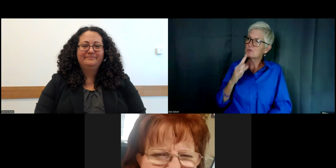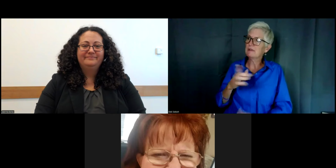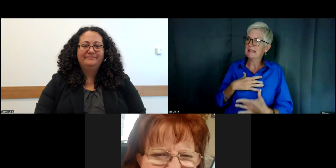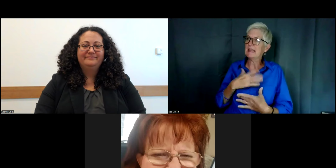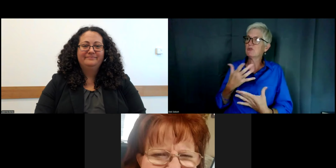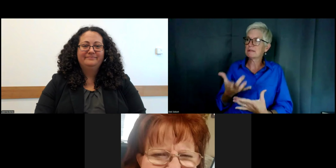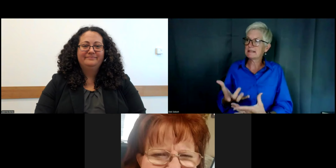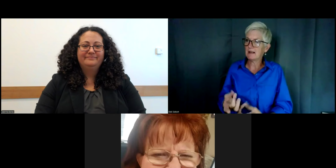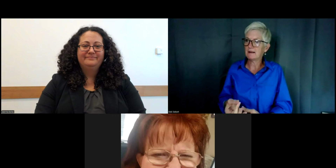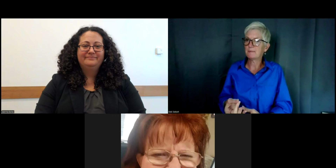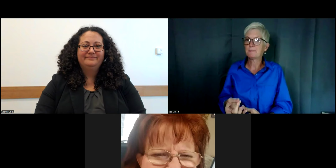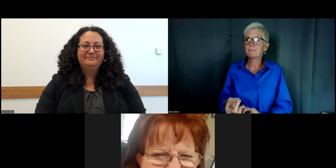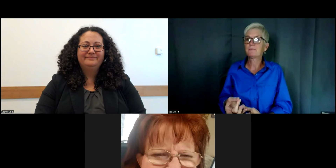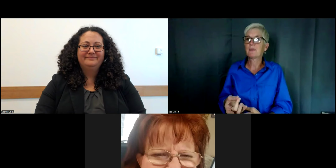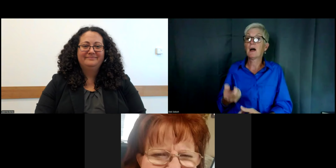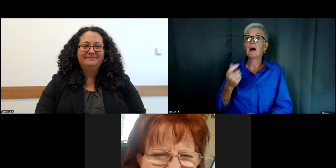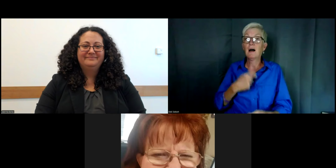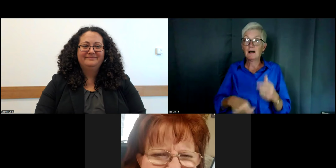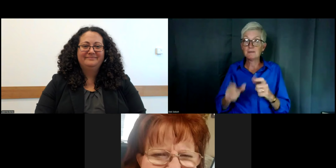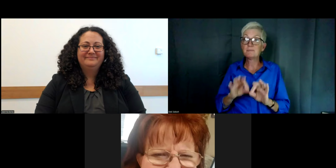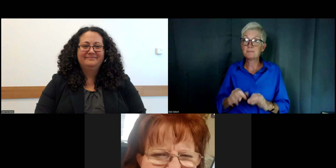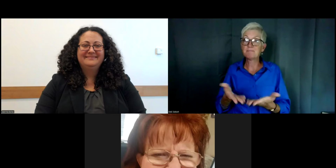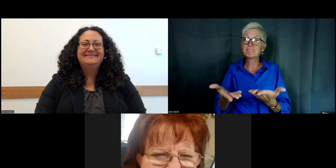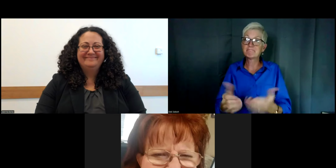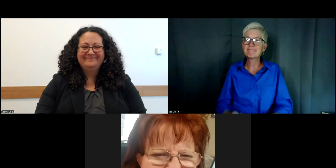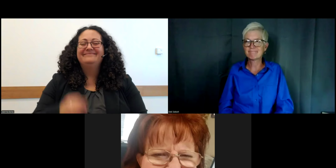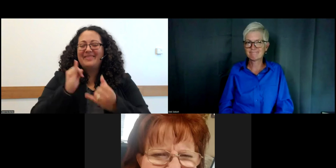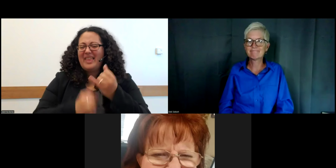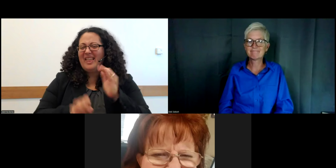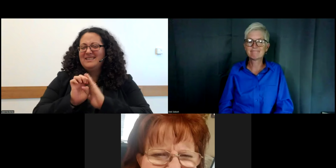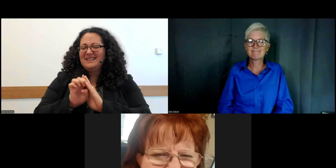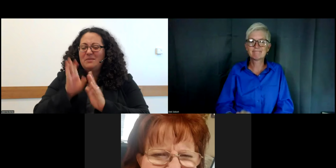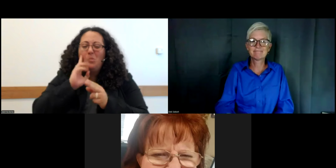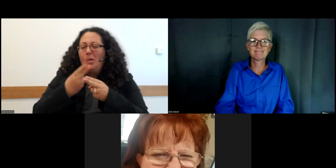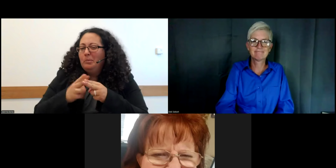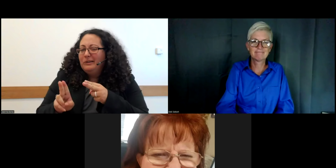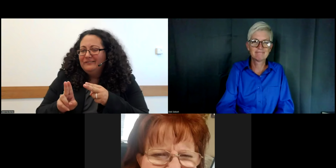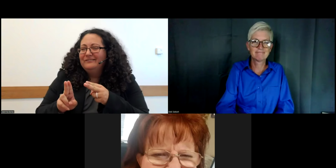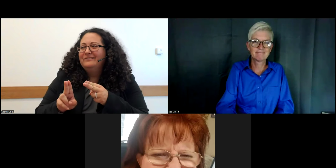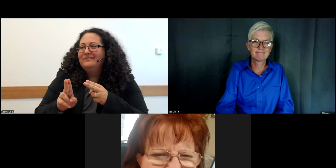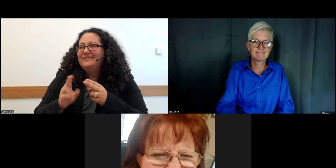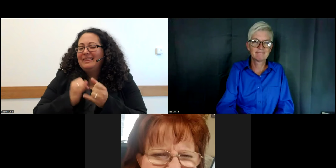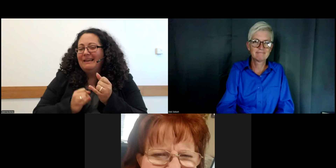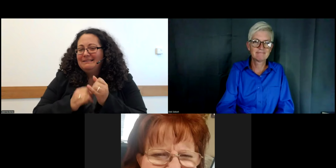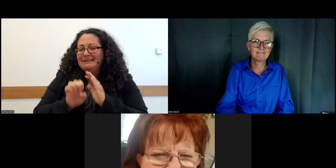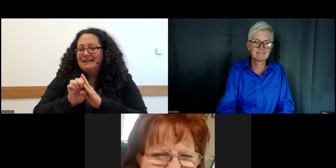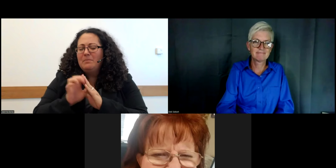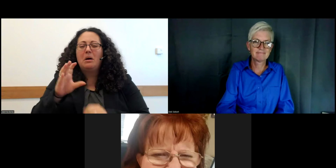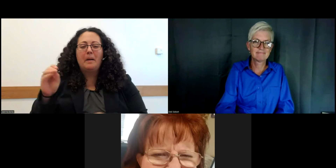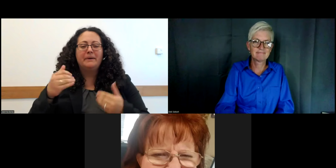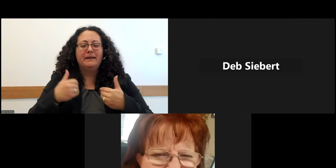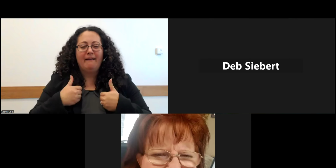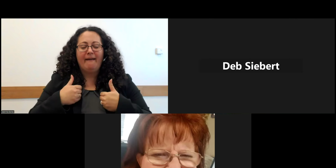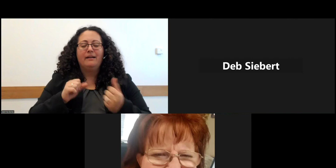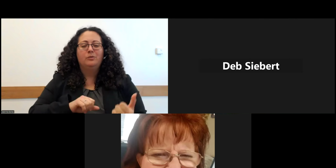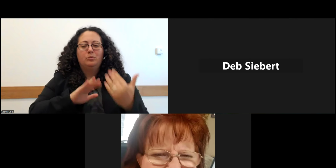interesting. Now the last, very last example, I'll go over real quick. A company had approached